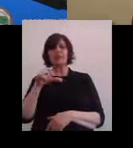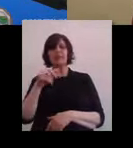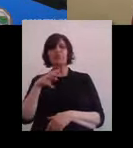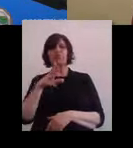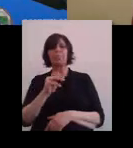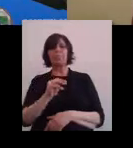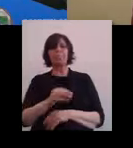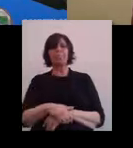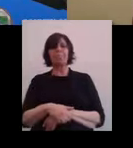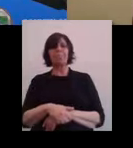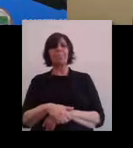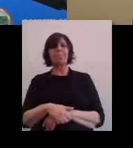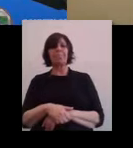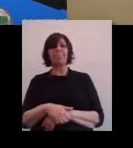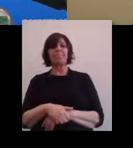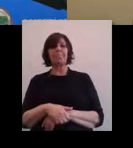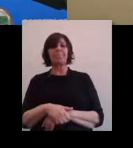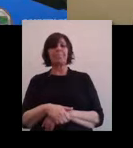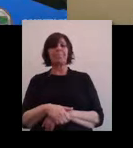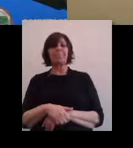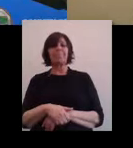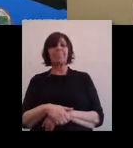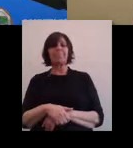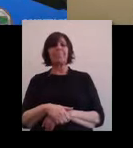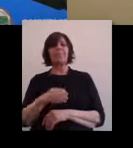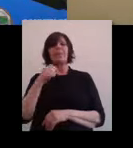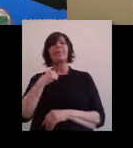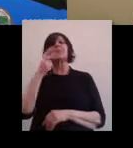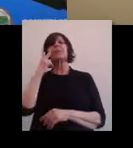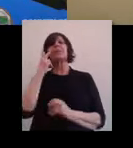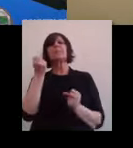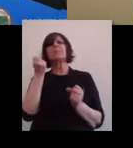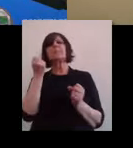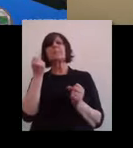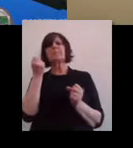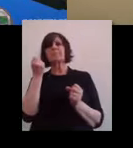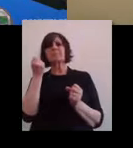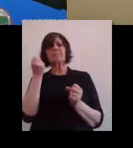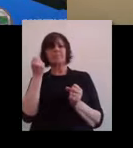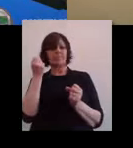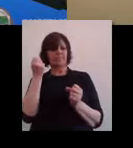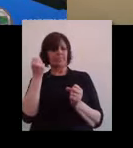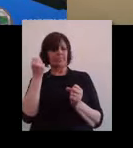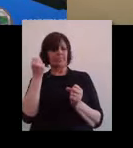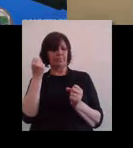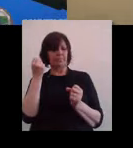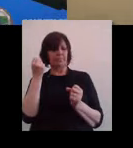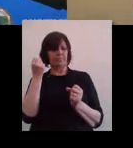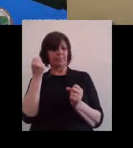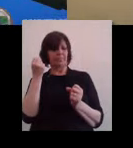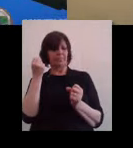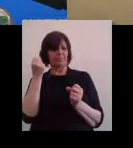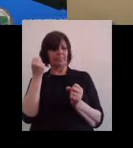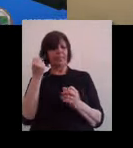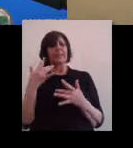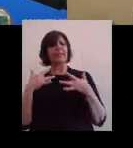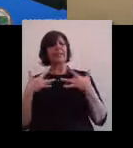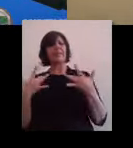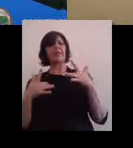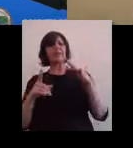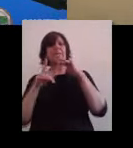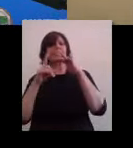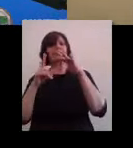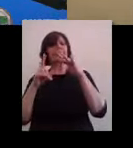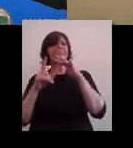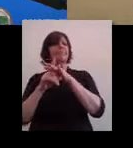Thank you, County Executive. We're seeing a number of events pop up on Facebook from a number of local groups calling to free Western New